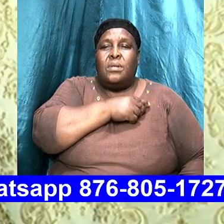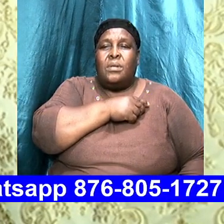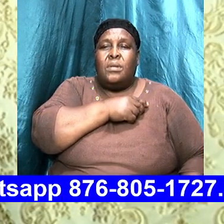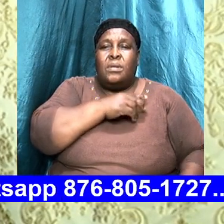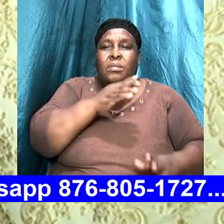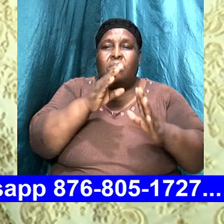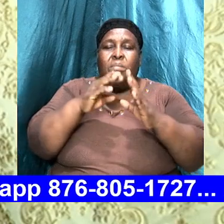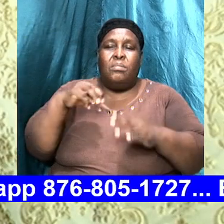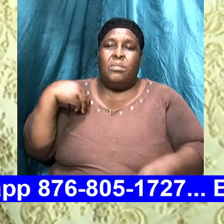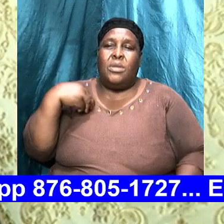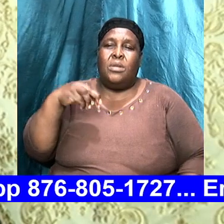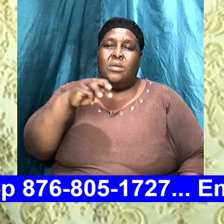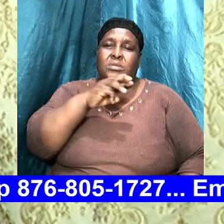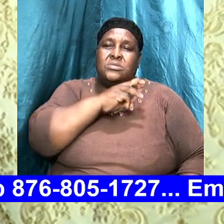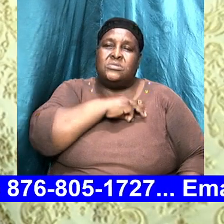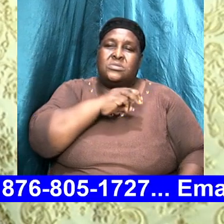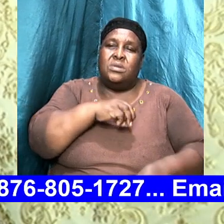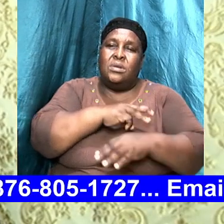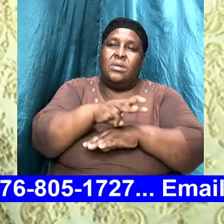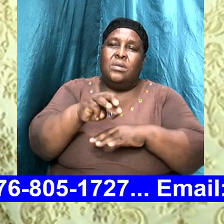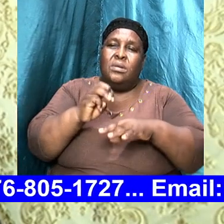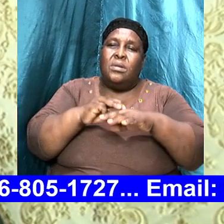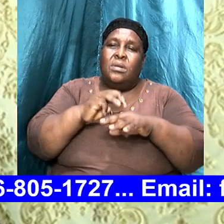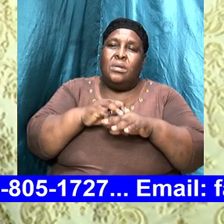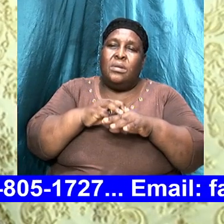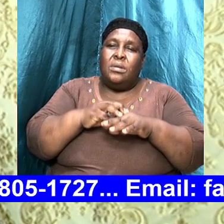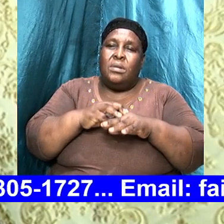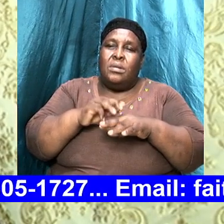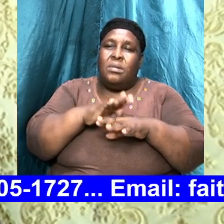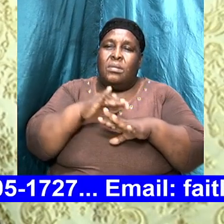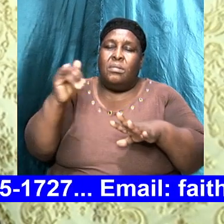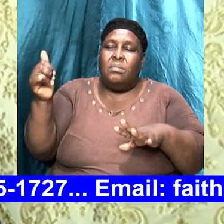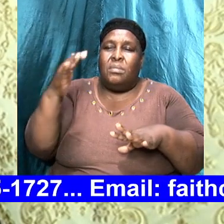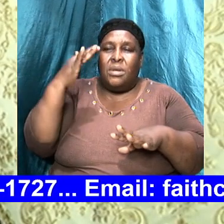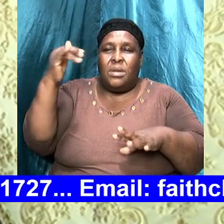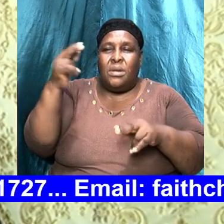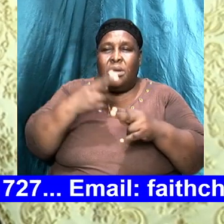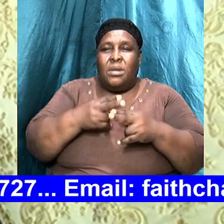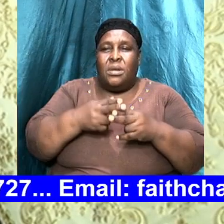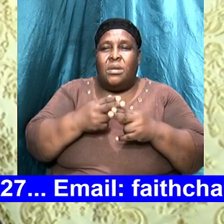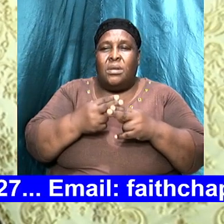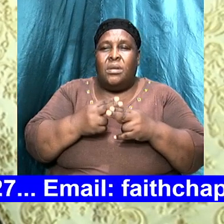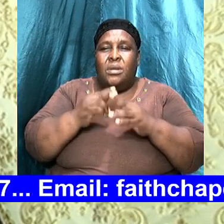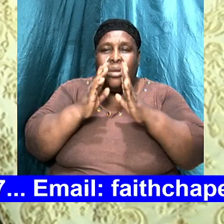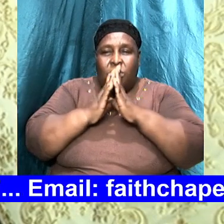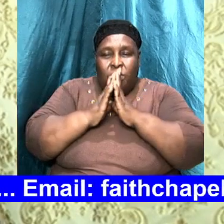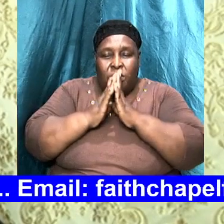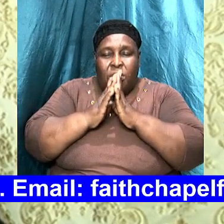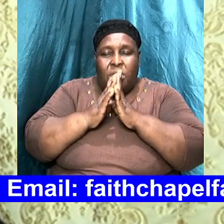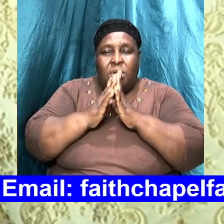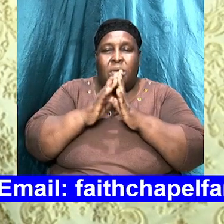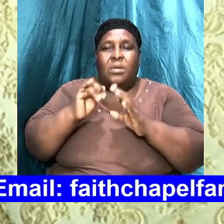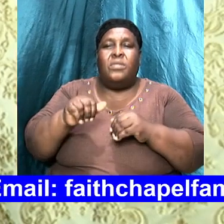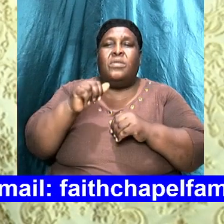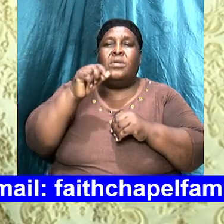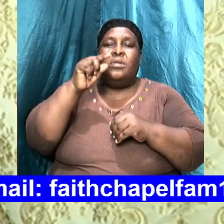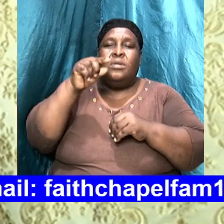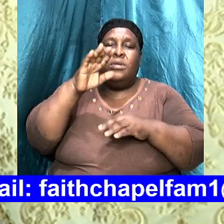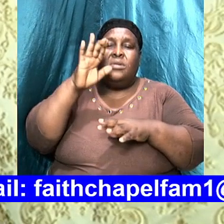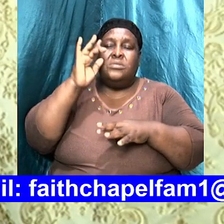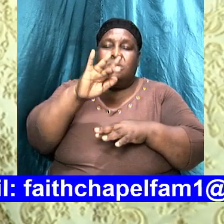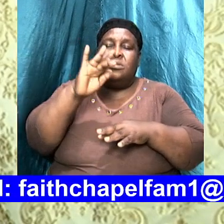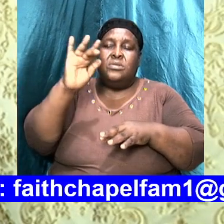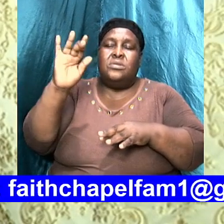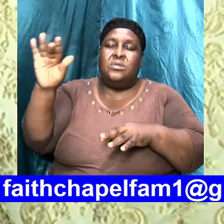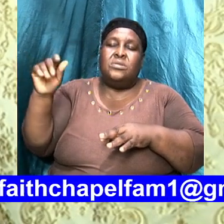the hospital touch him God brother Roman we call him by name amen and we pray mighty God that you will touch him from